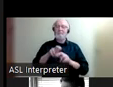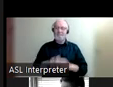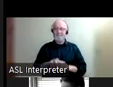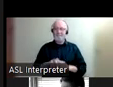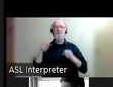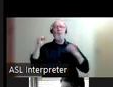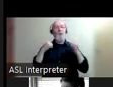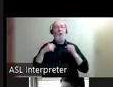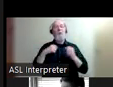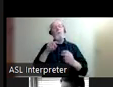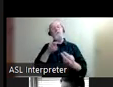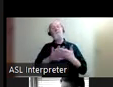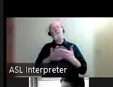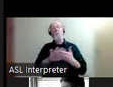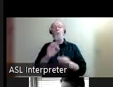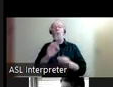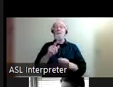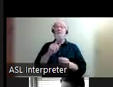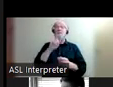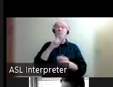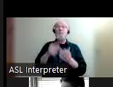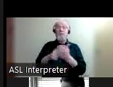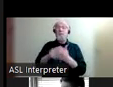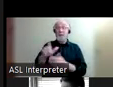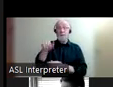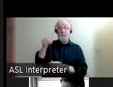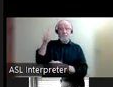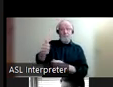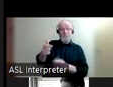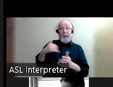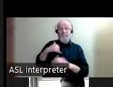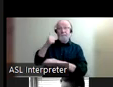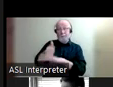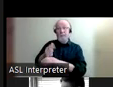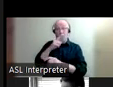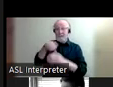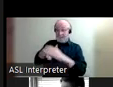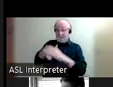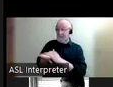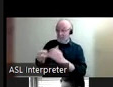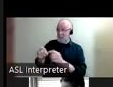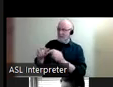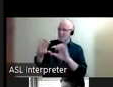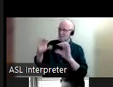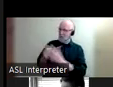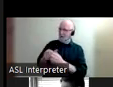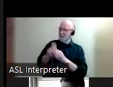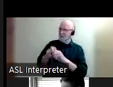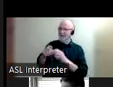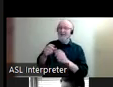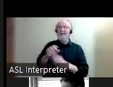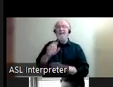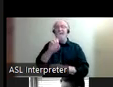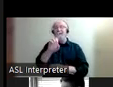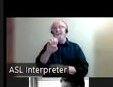select branches if you're able to get out and visit us. For example, Deer Lake